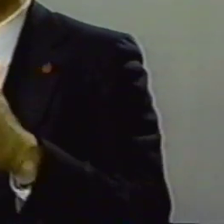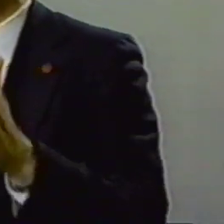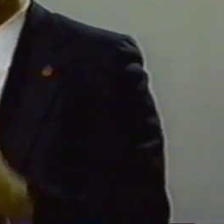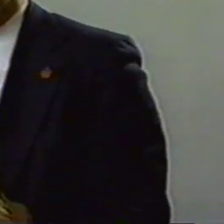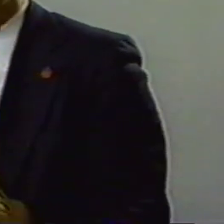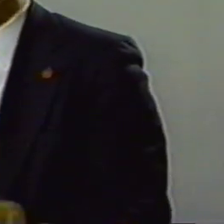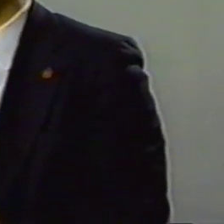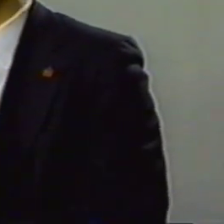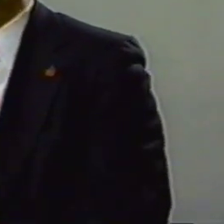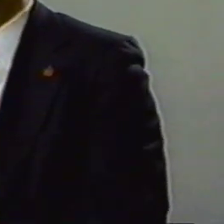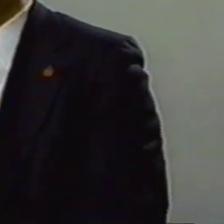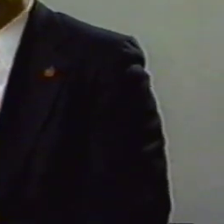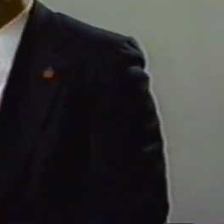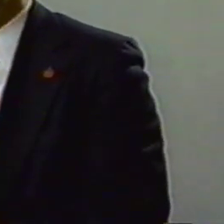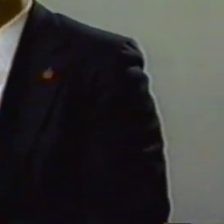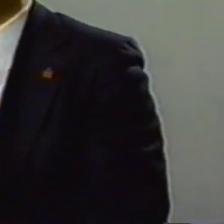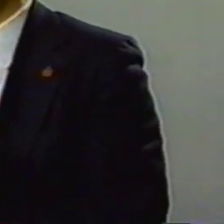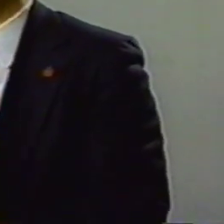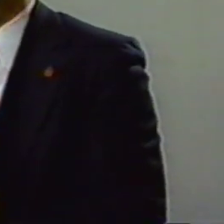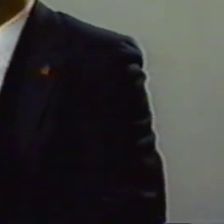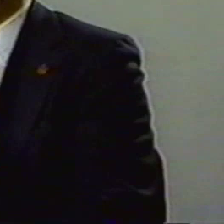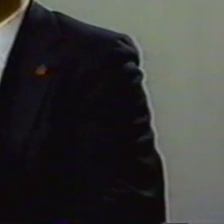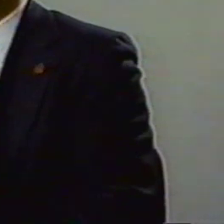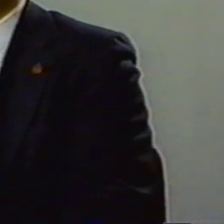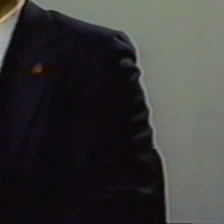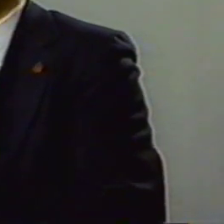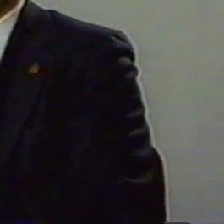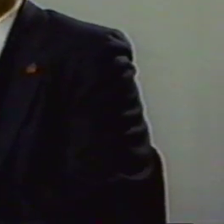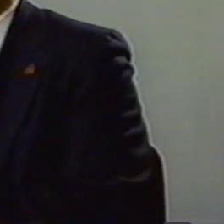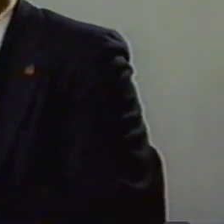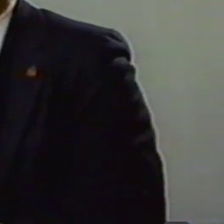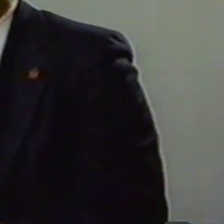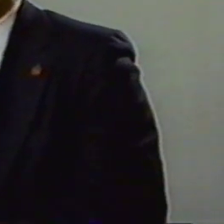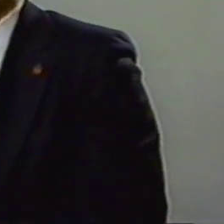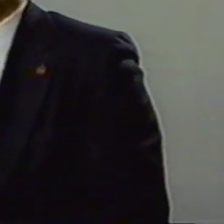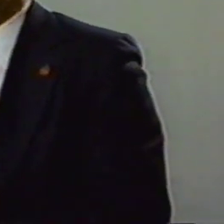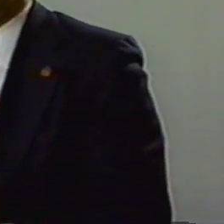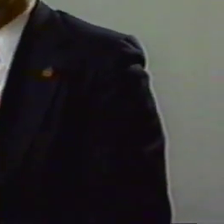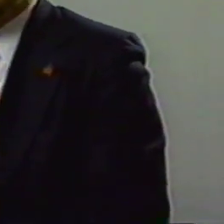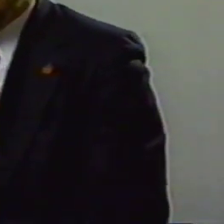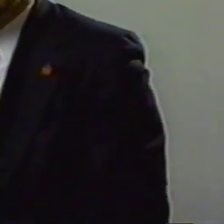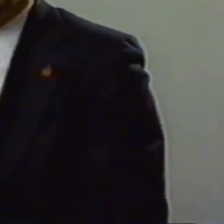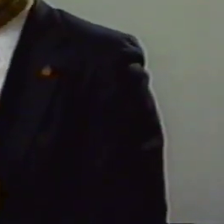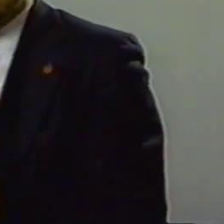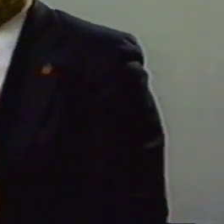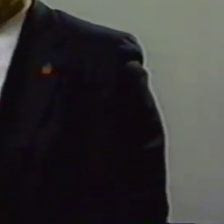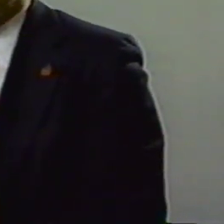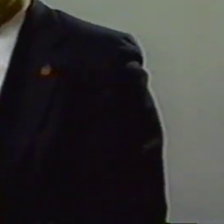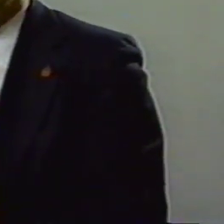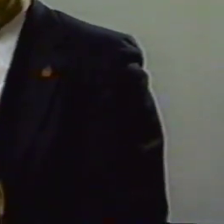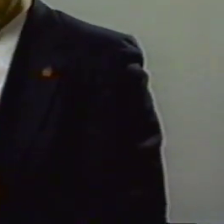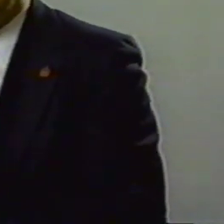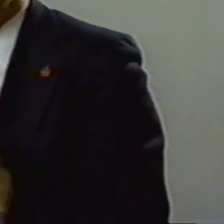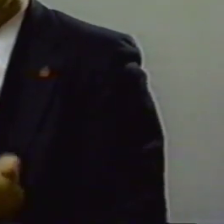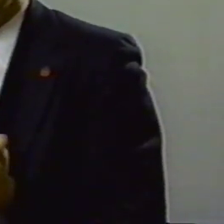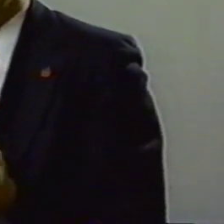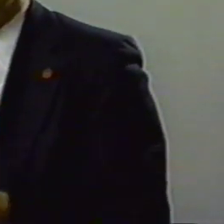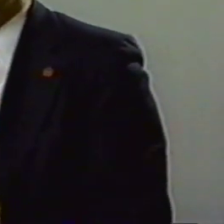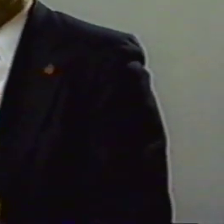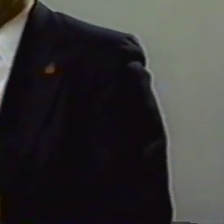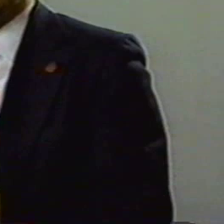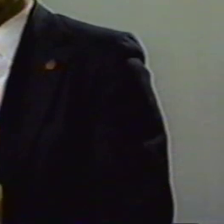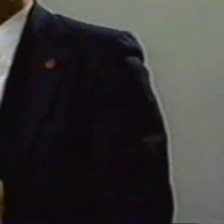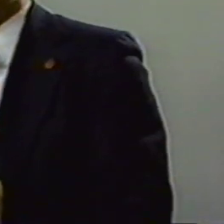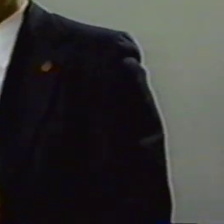we have and our students, they're the same as any school in Minnesota. And that surprises many people. They will enter